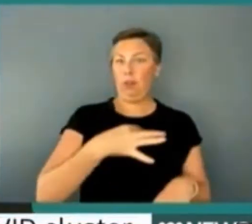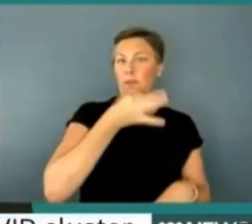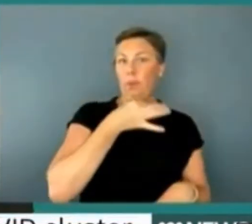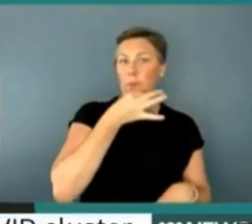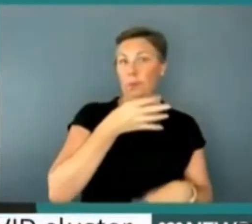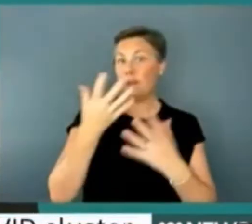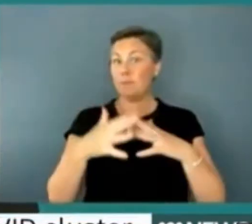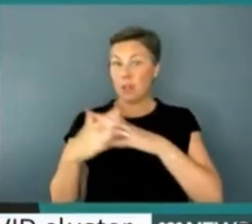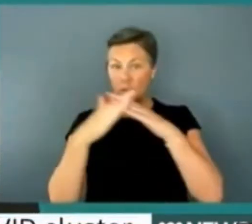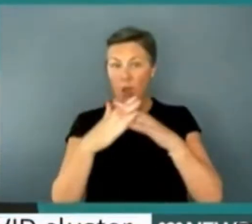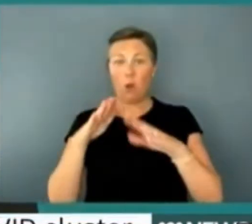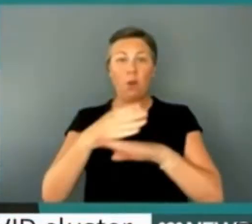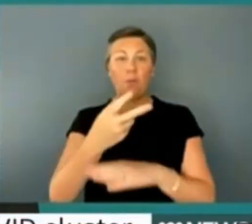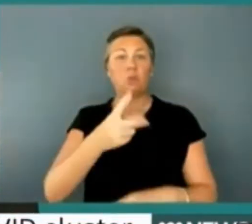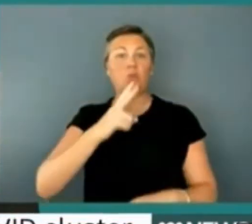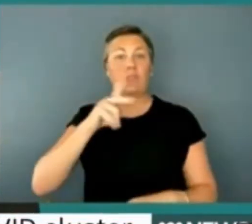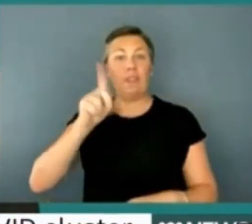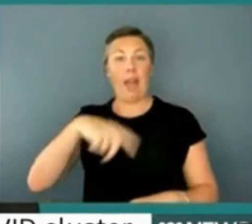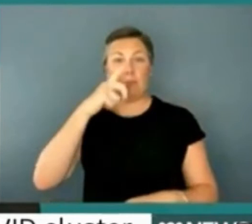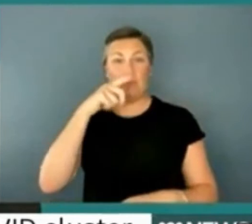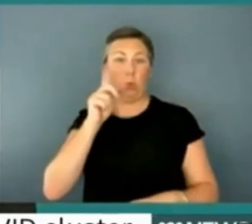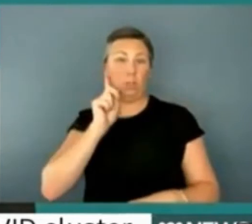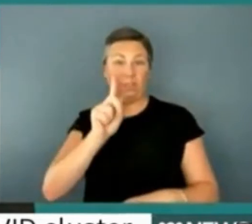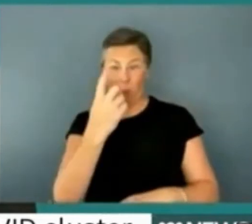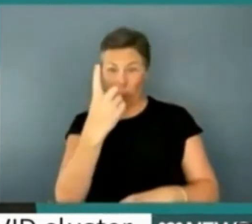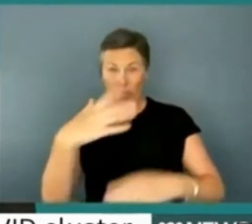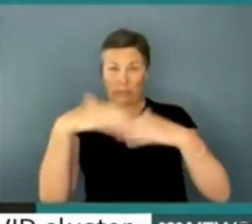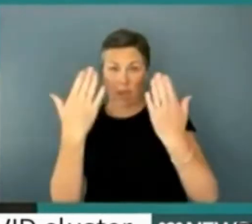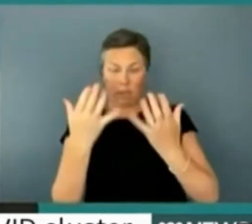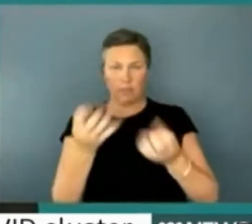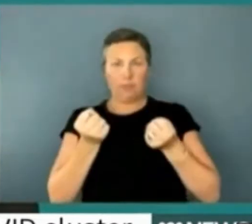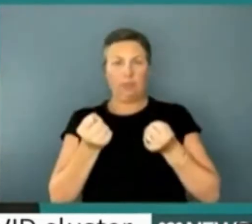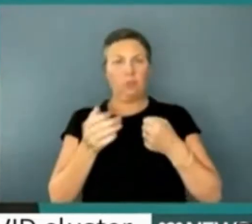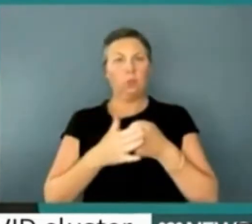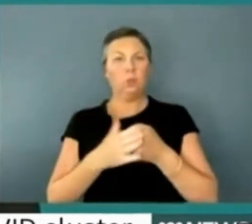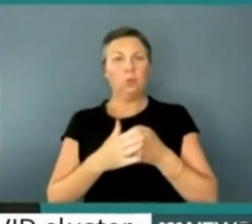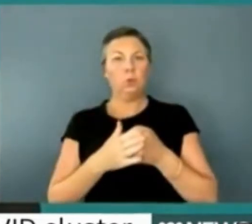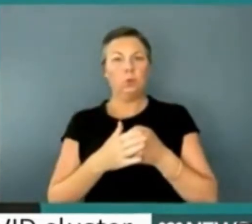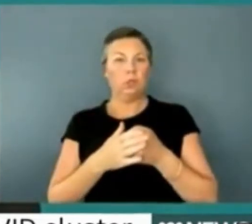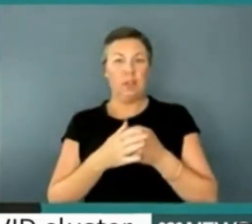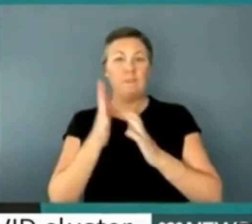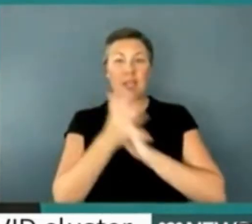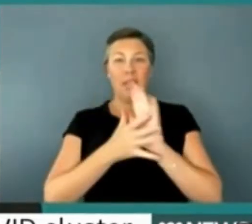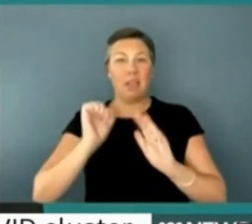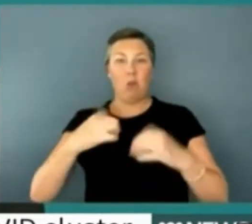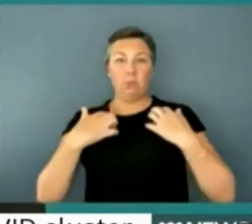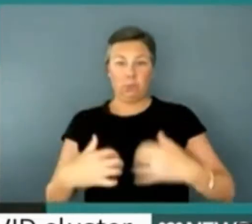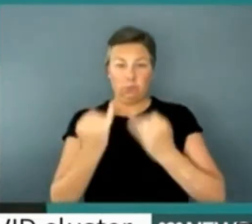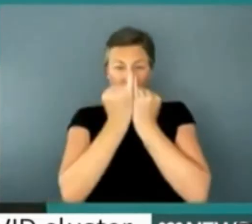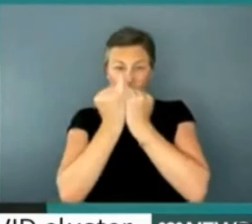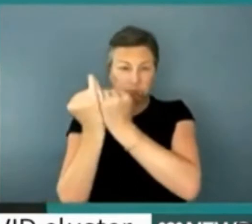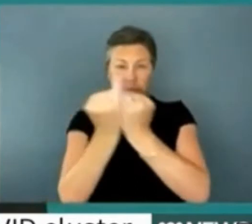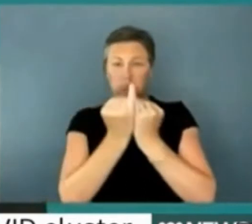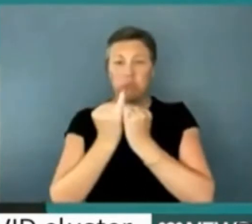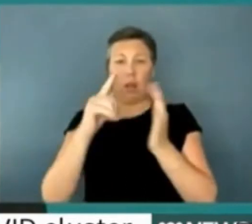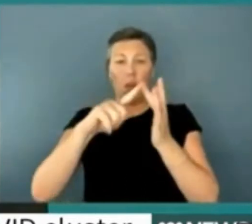over 200,000 people diagnosed yesterday. Their hospitals are absolutely chock-a-block full. Their ICUs are